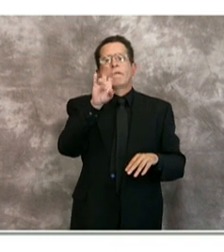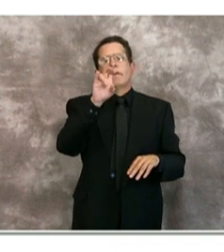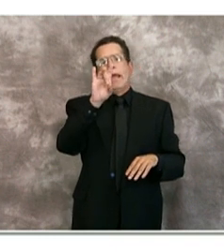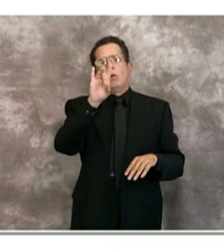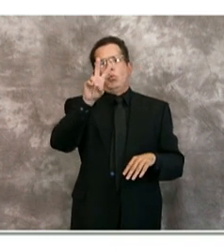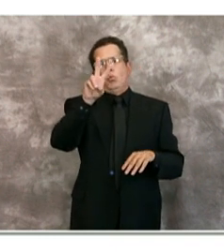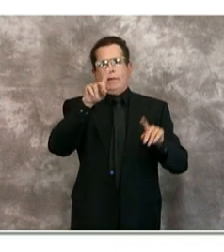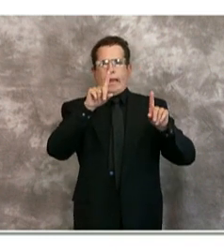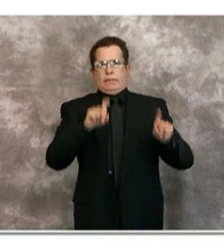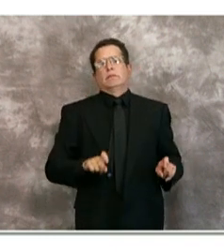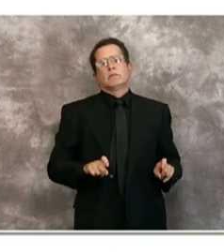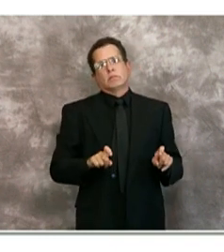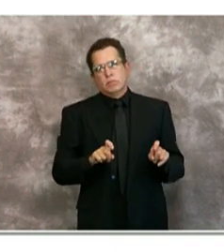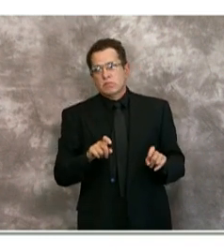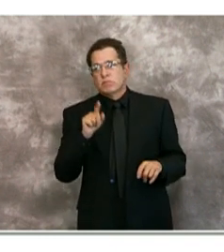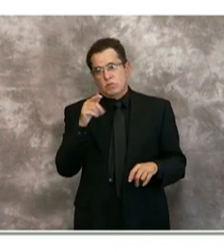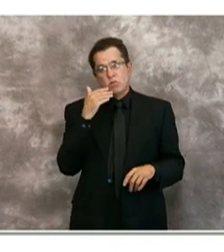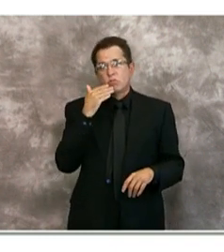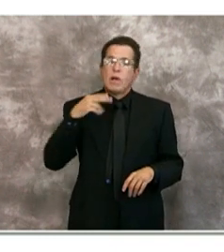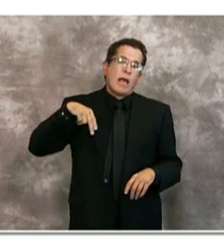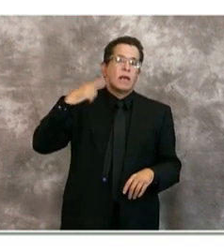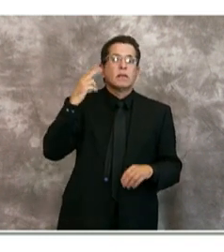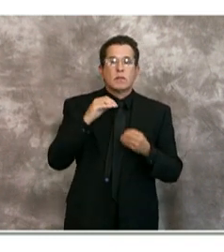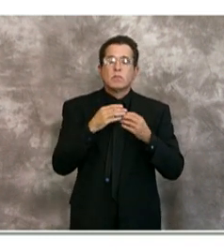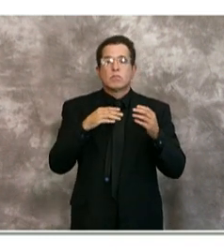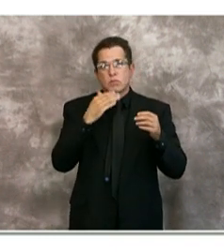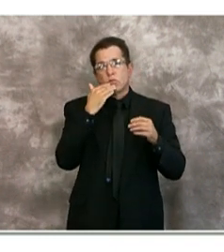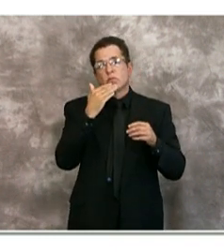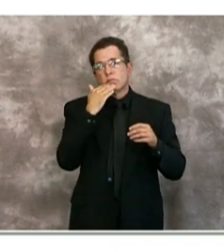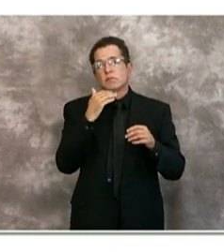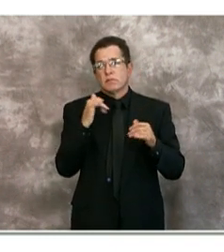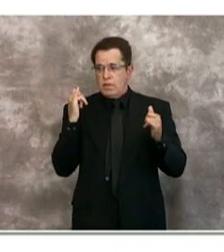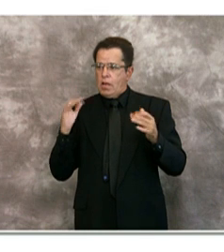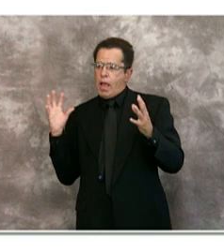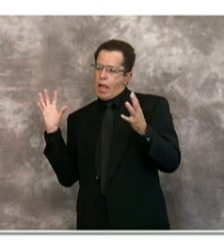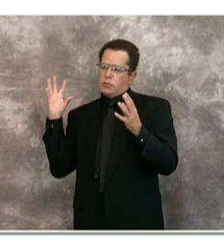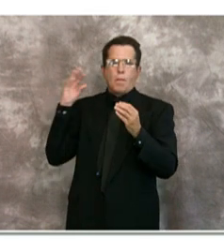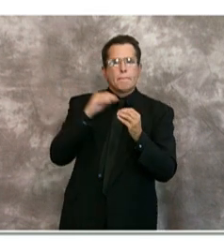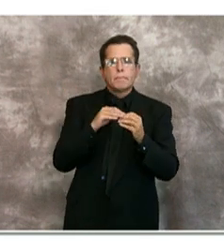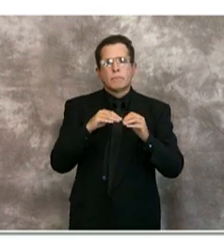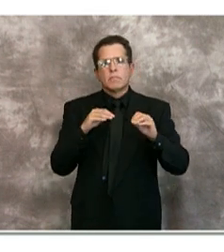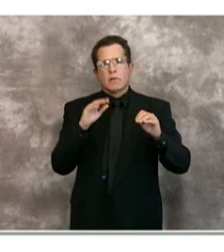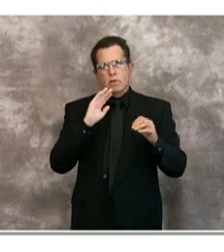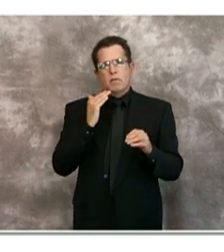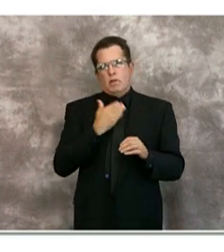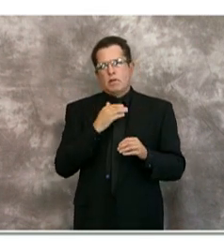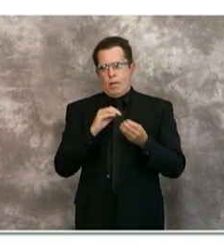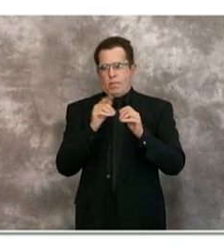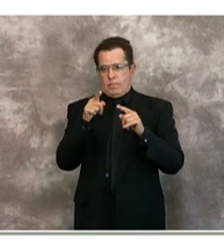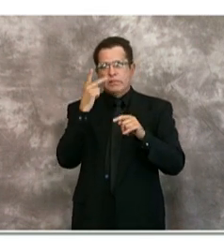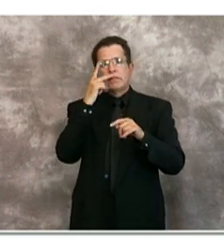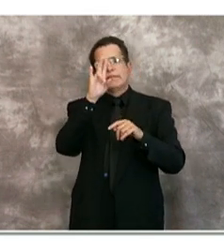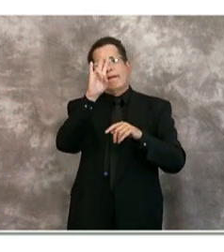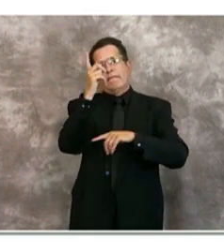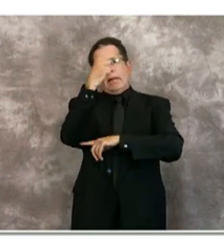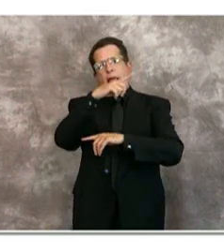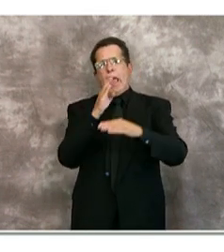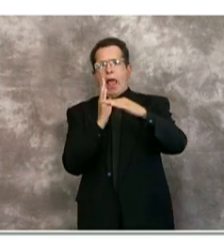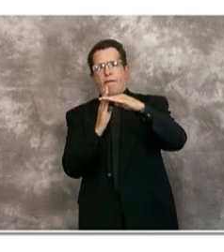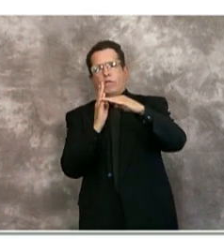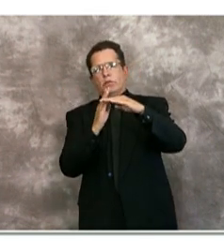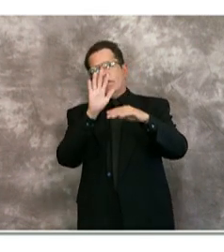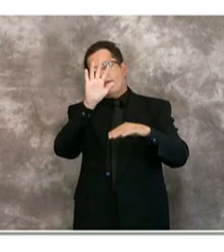6,782. Again, some of this is a backlog and catch up of some of it. But again, you can see our 7-day average there